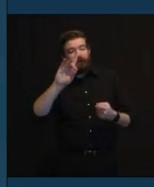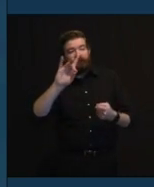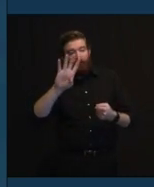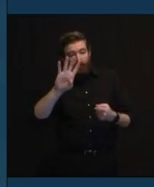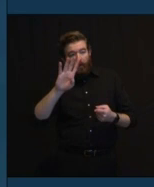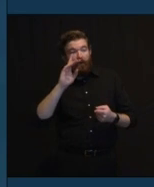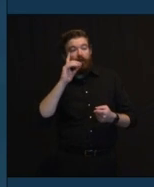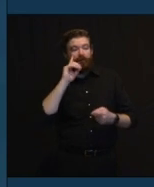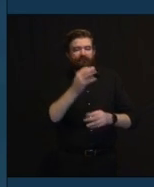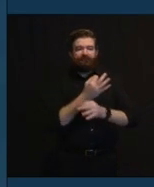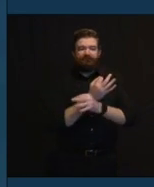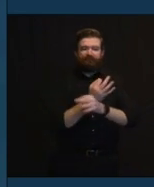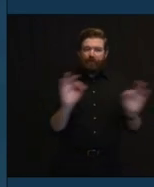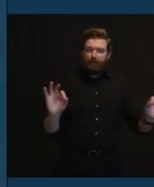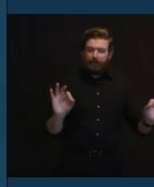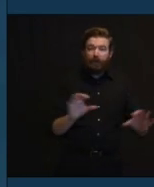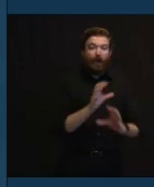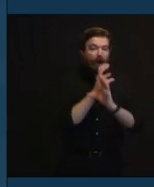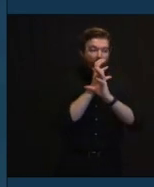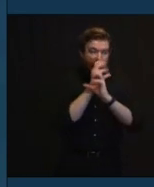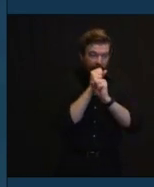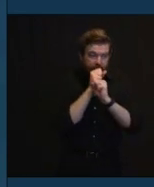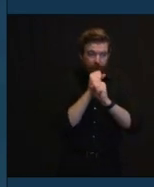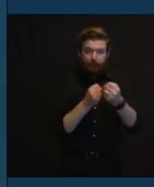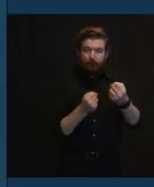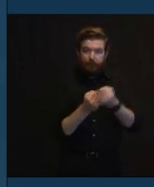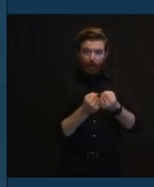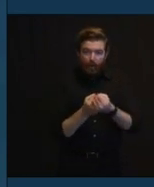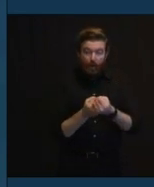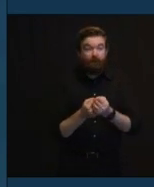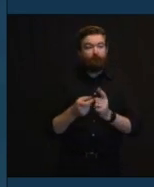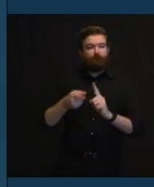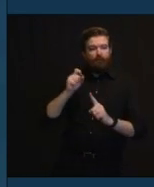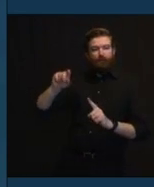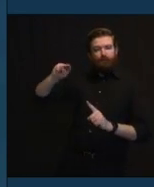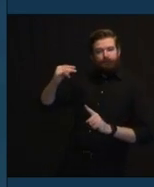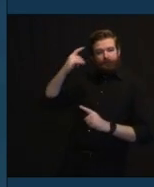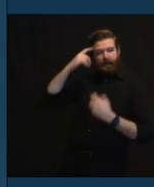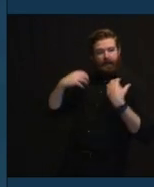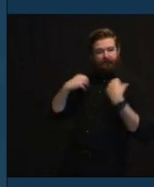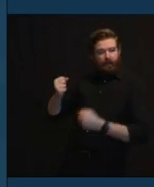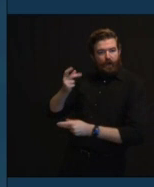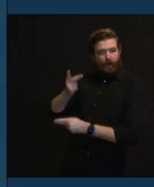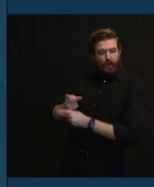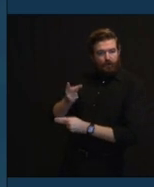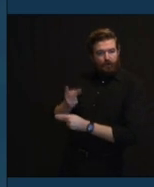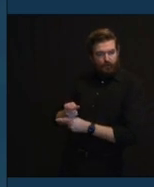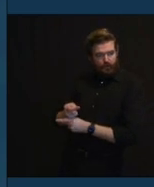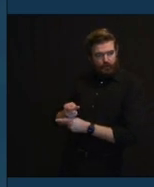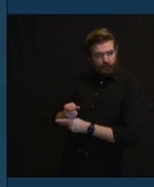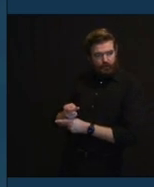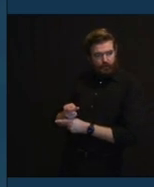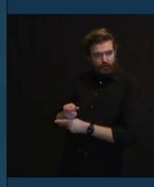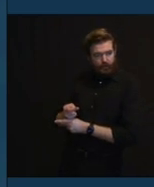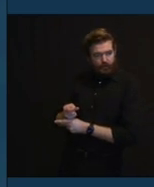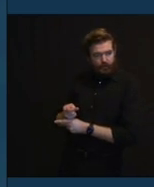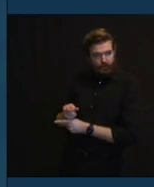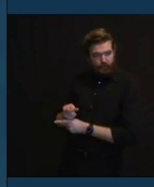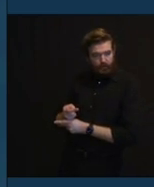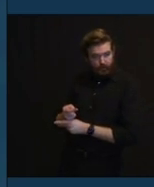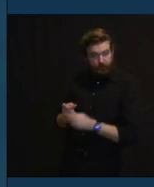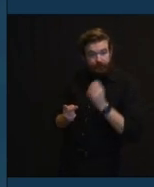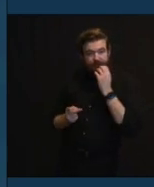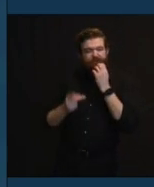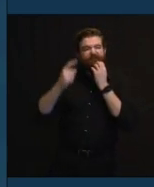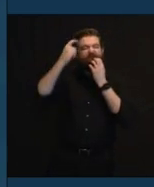Mental Health Cares, a partnership between the Department of Human Services and the Mental Health Association of New Jersey.